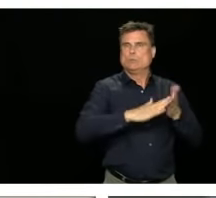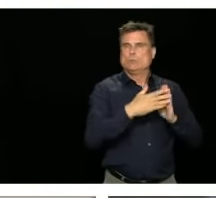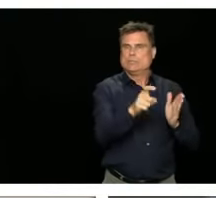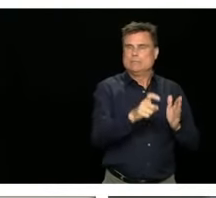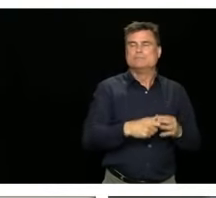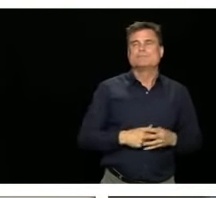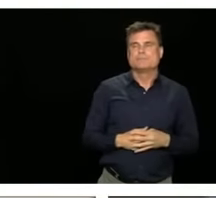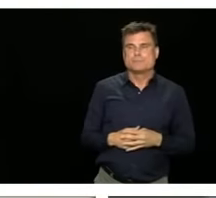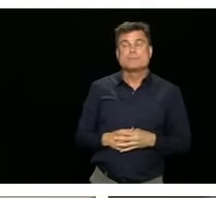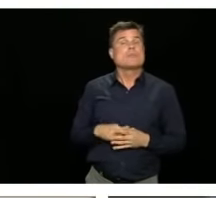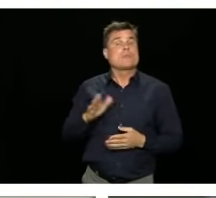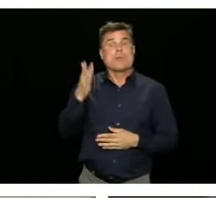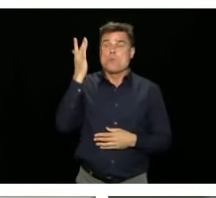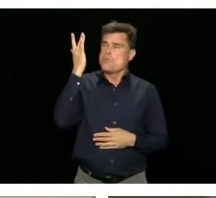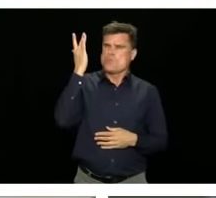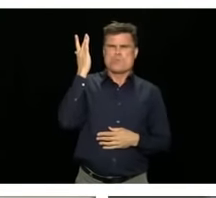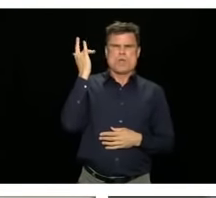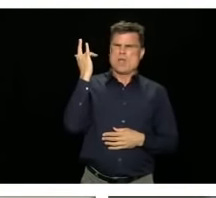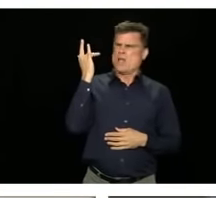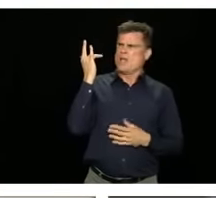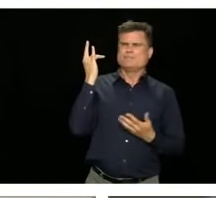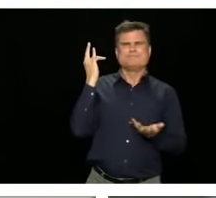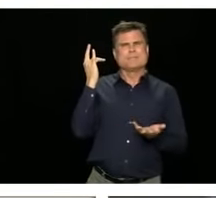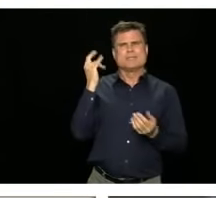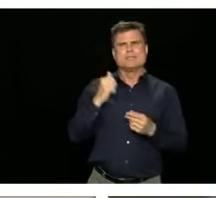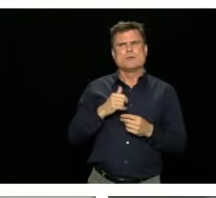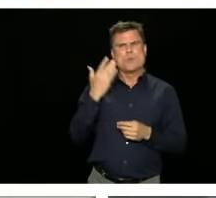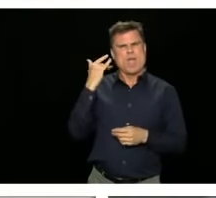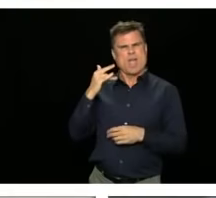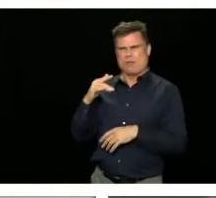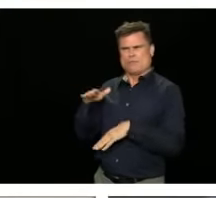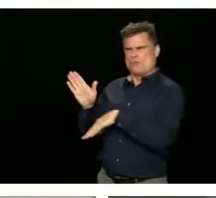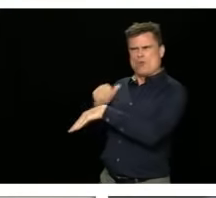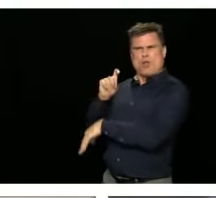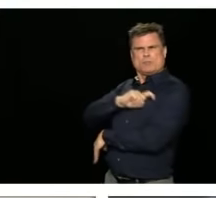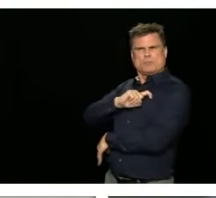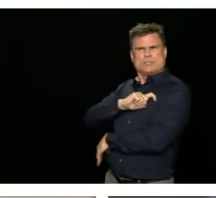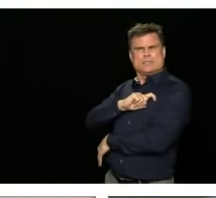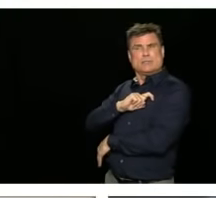we've allowed the police. It's almost like we've taken social issues and said the police can